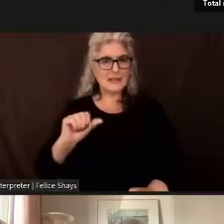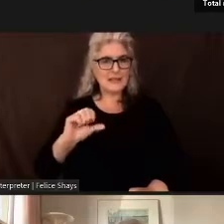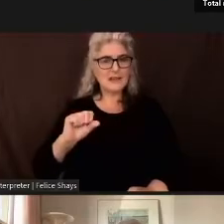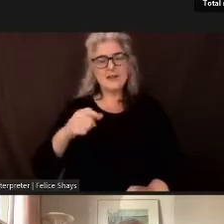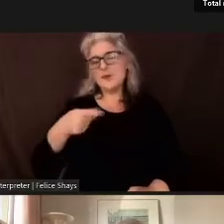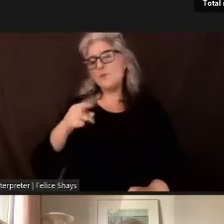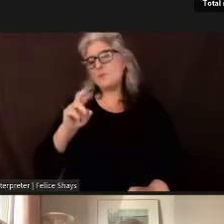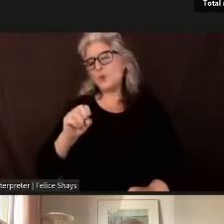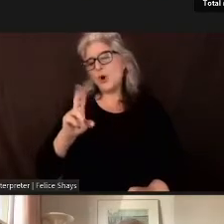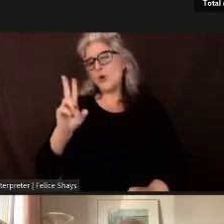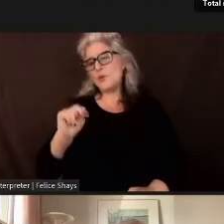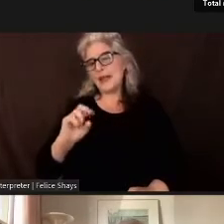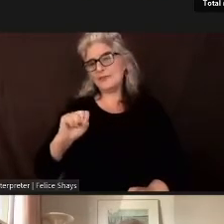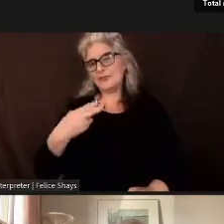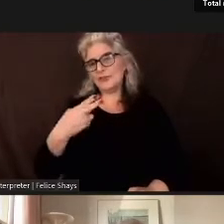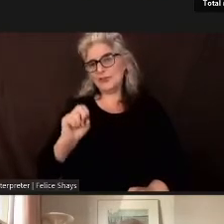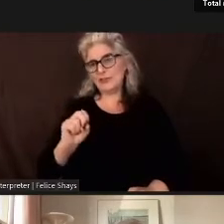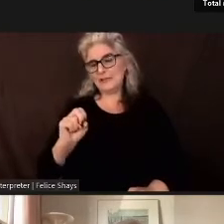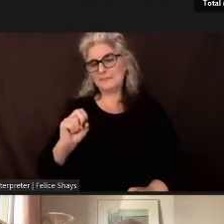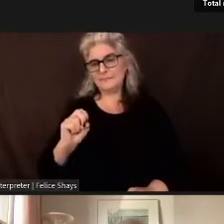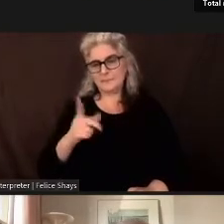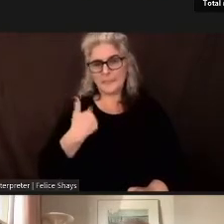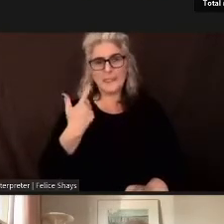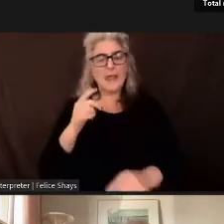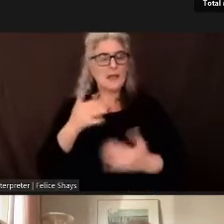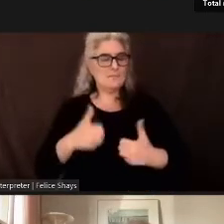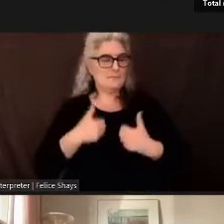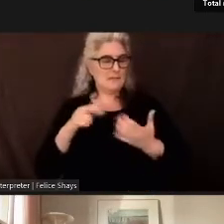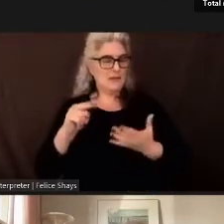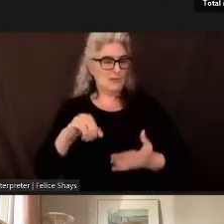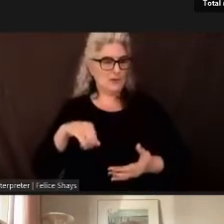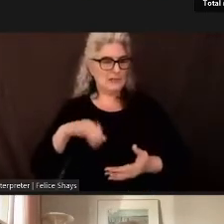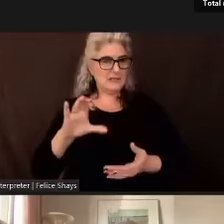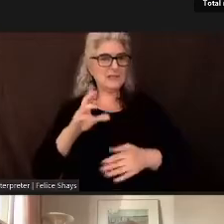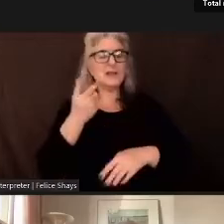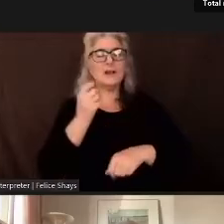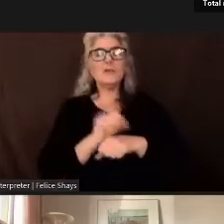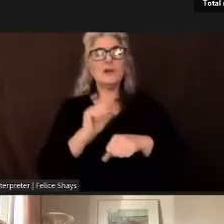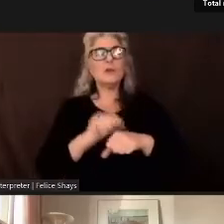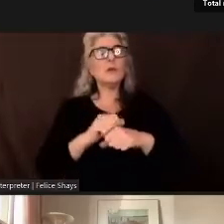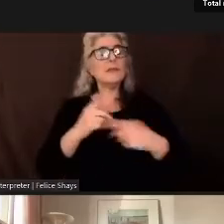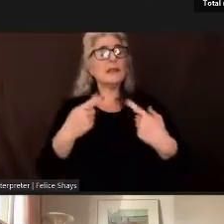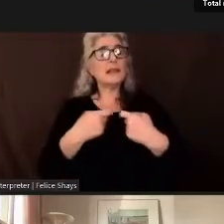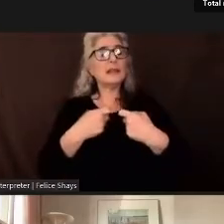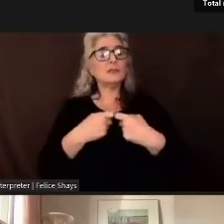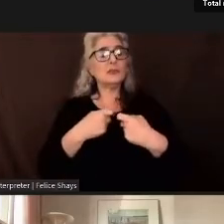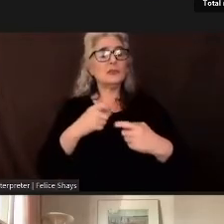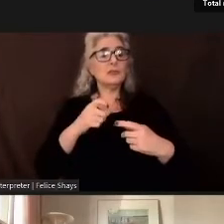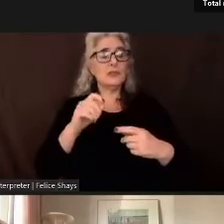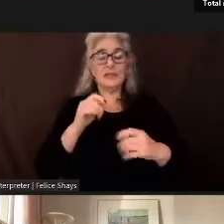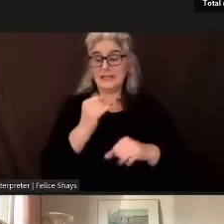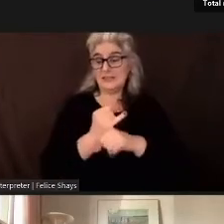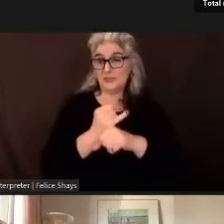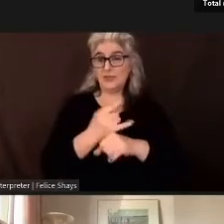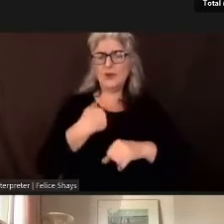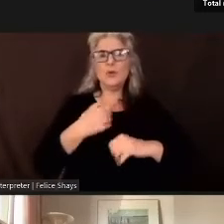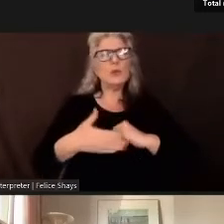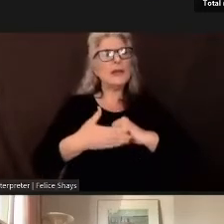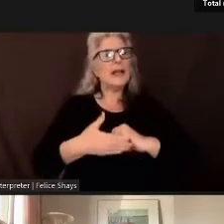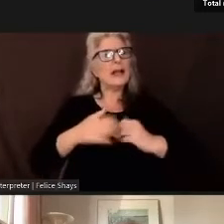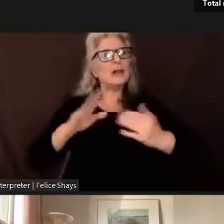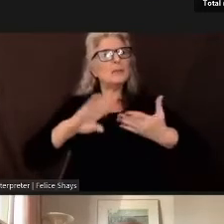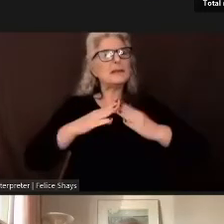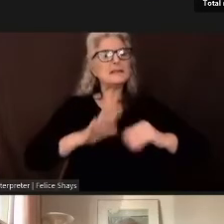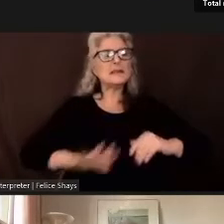with an organization called the Building Electrification Institute. We are an organization that helps cities across the